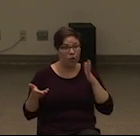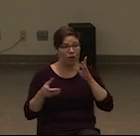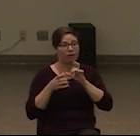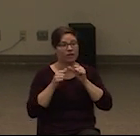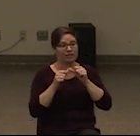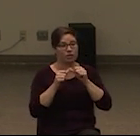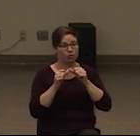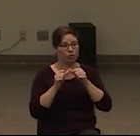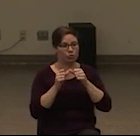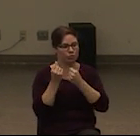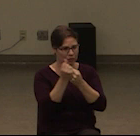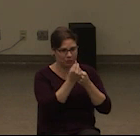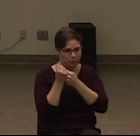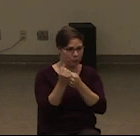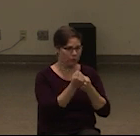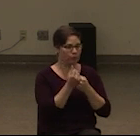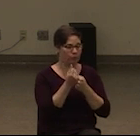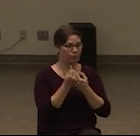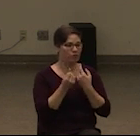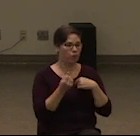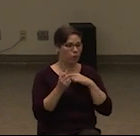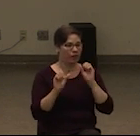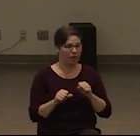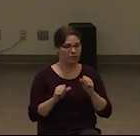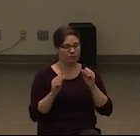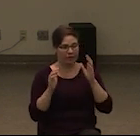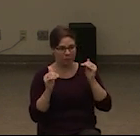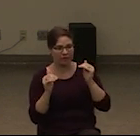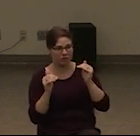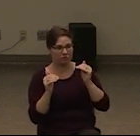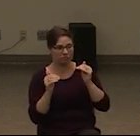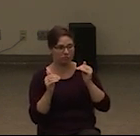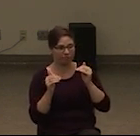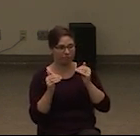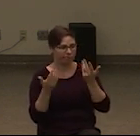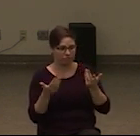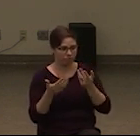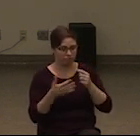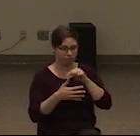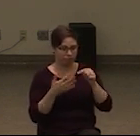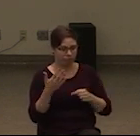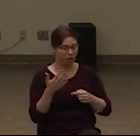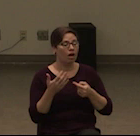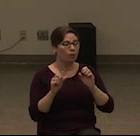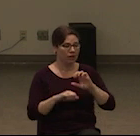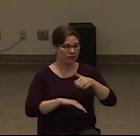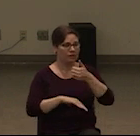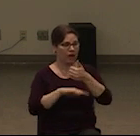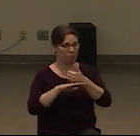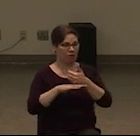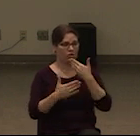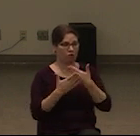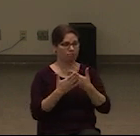in community with them. And as we develop some expectations that they can lay a foundation for continued work,